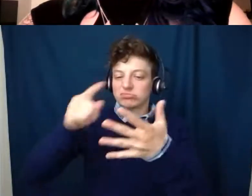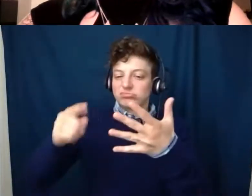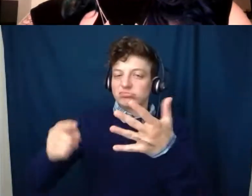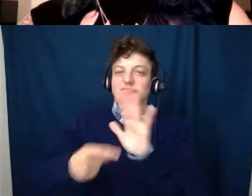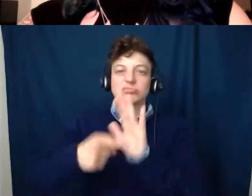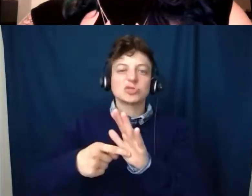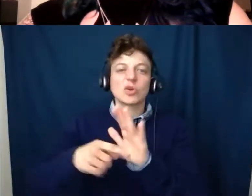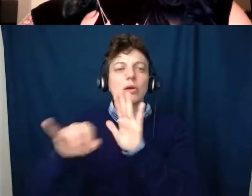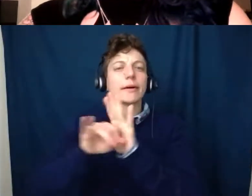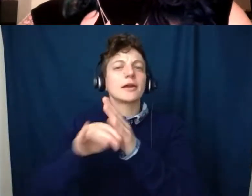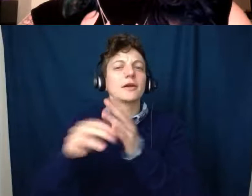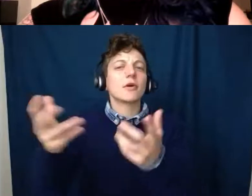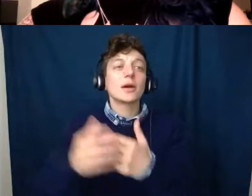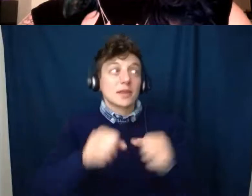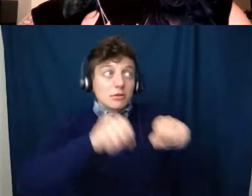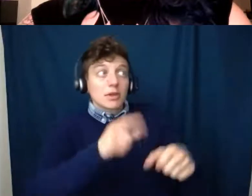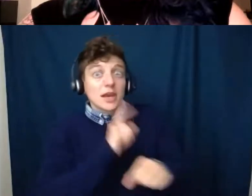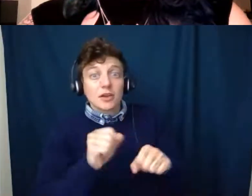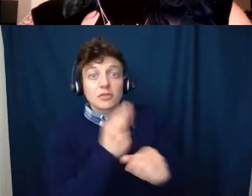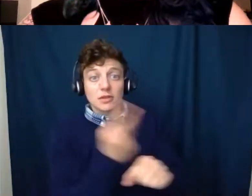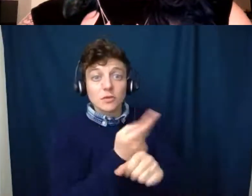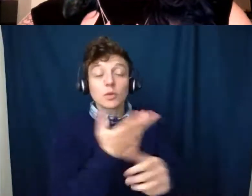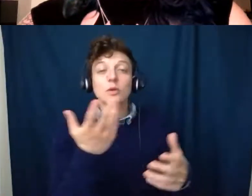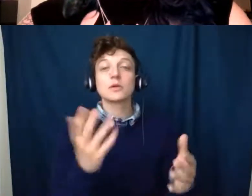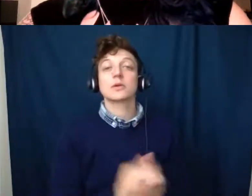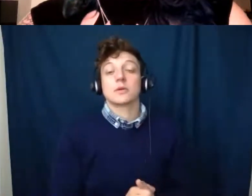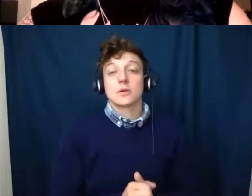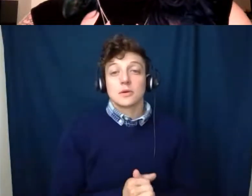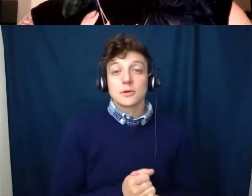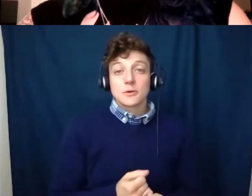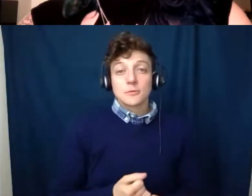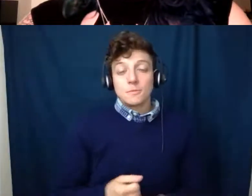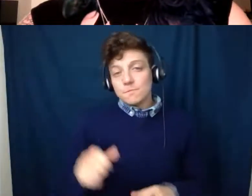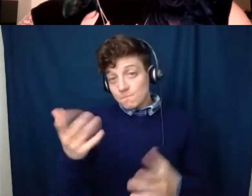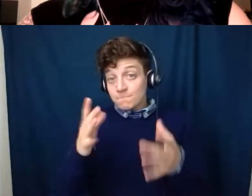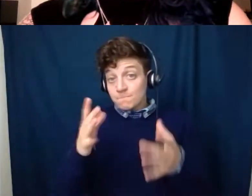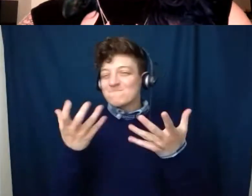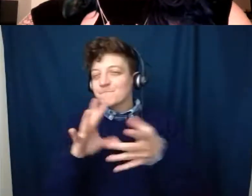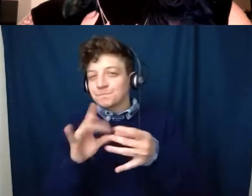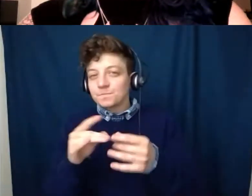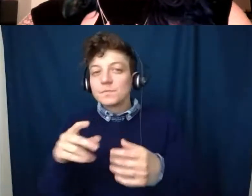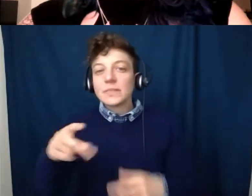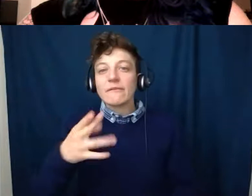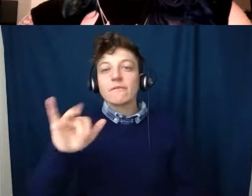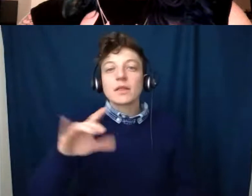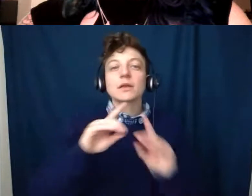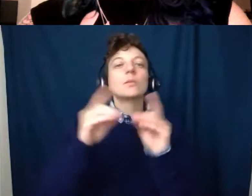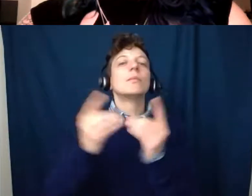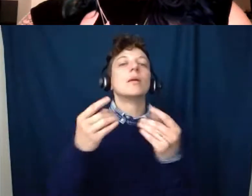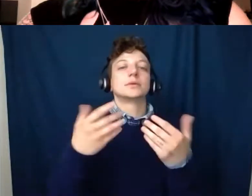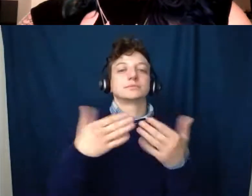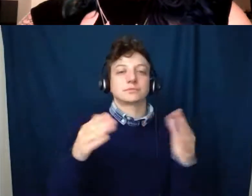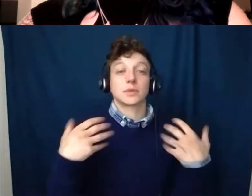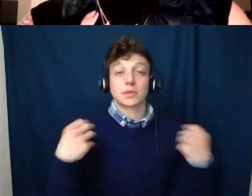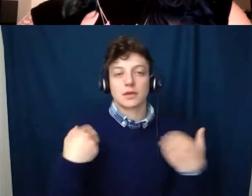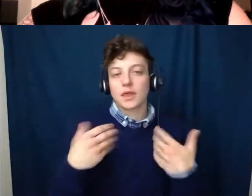that you could actually use it. And one other thing I'll mention, the Philly Department of Public Health also has a website where they hold